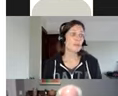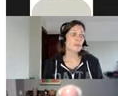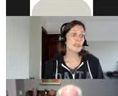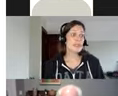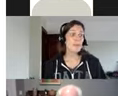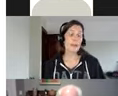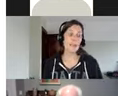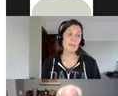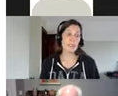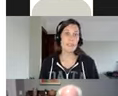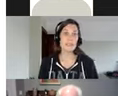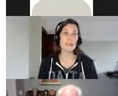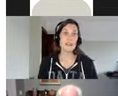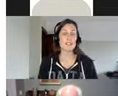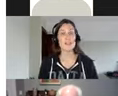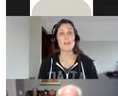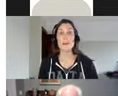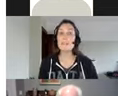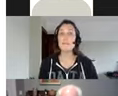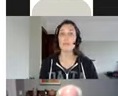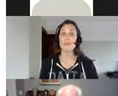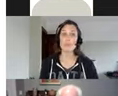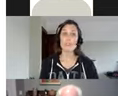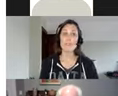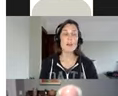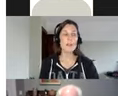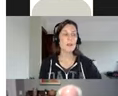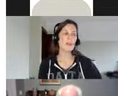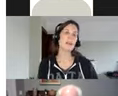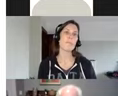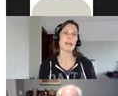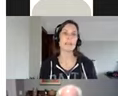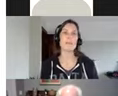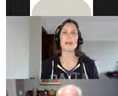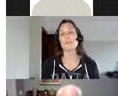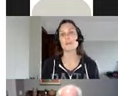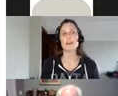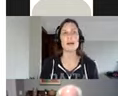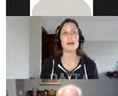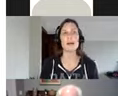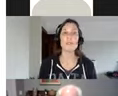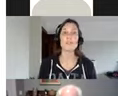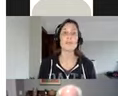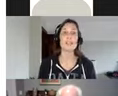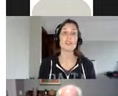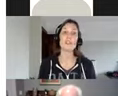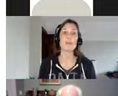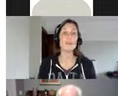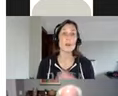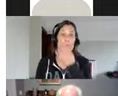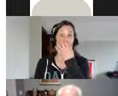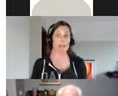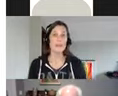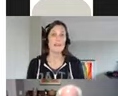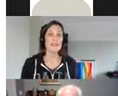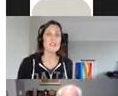So let's step back from this and just talk about kind of some general rules of thumb. And then we're going to come back to that map and talk about interpretation a little bit